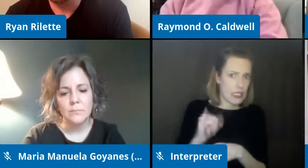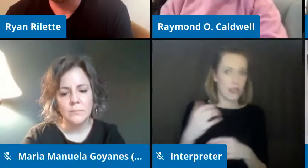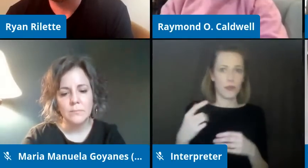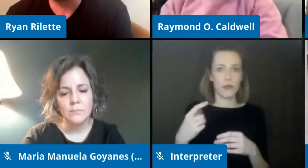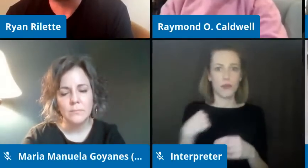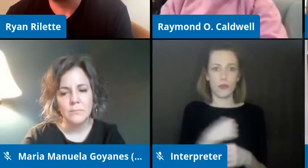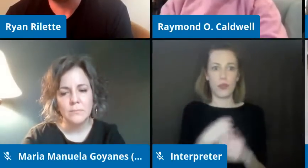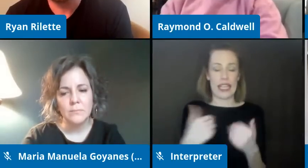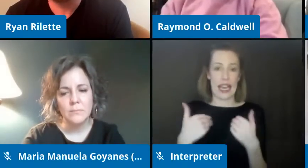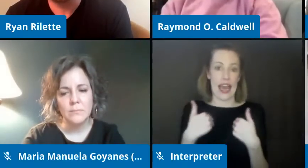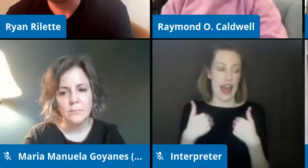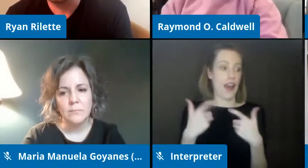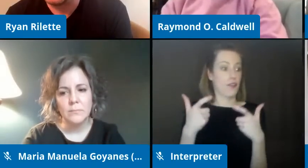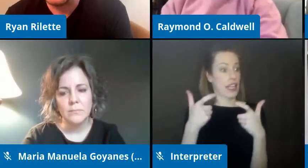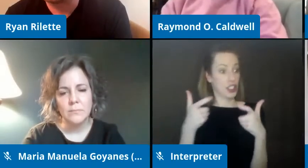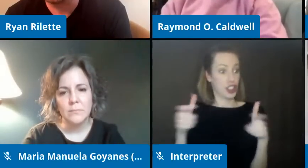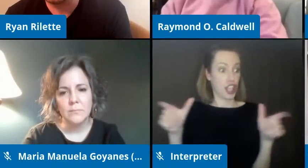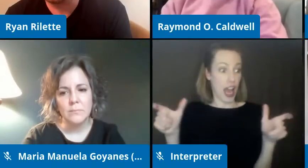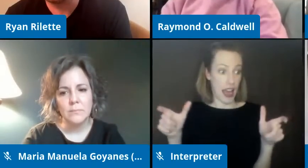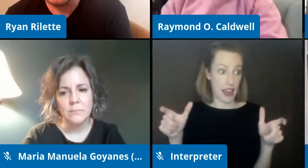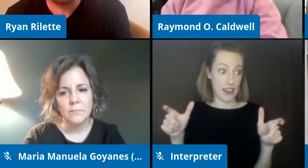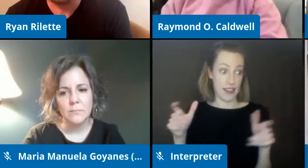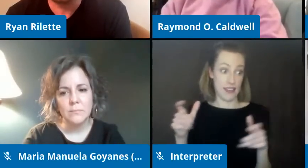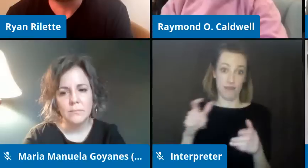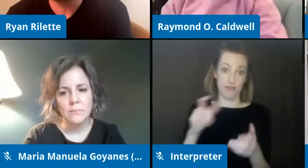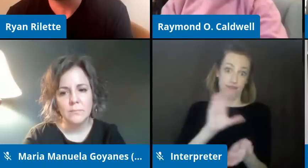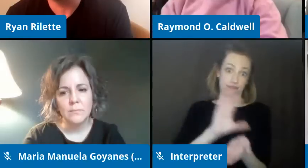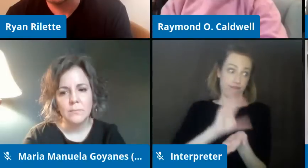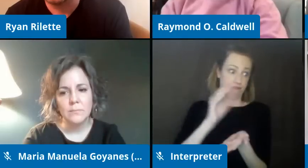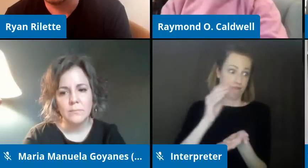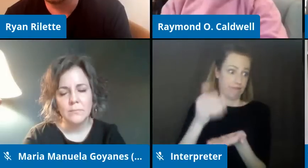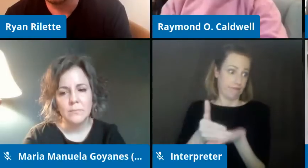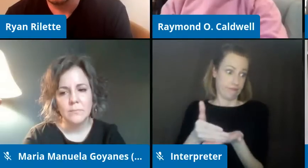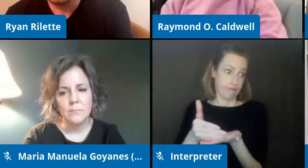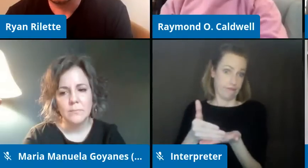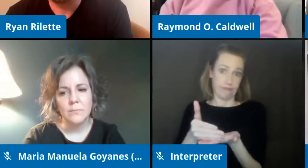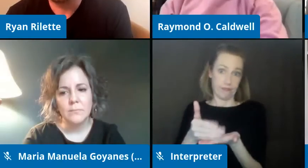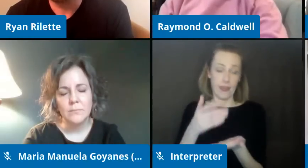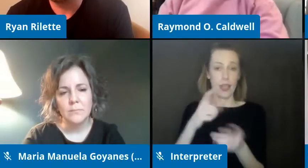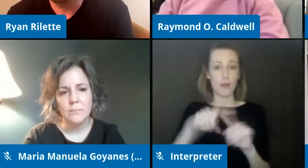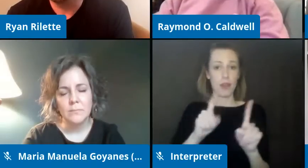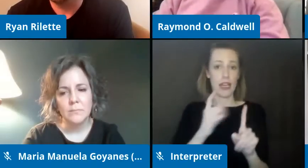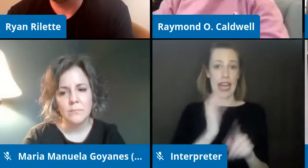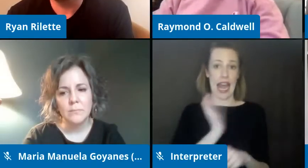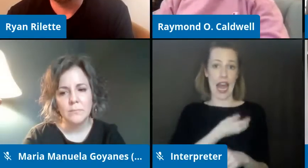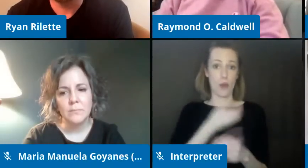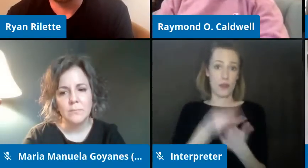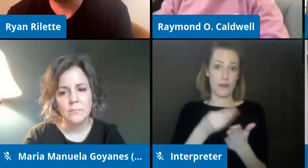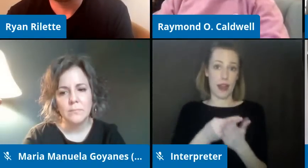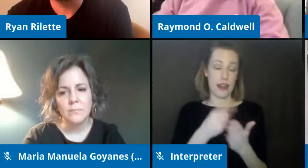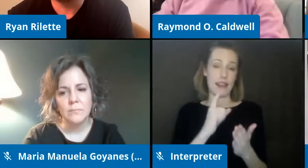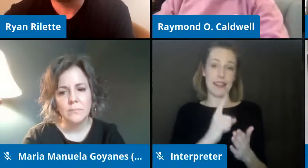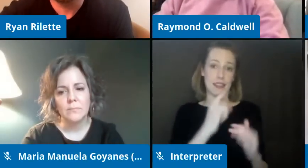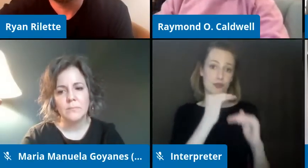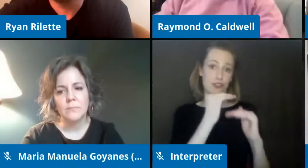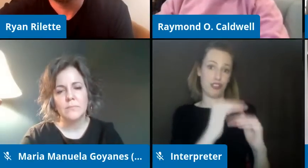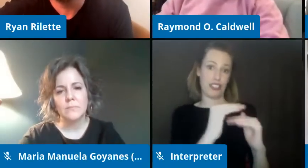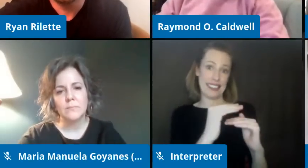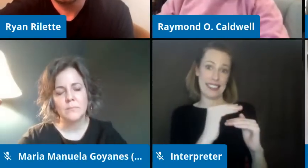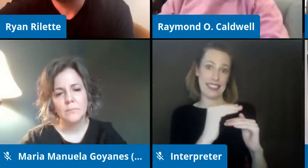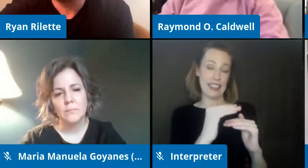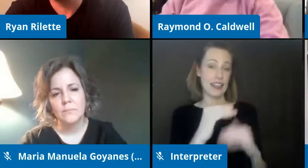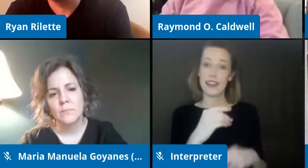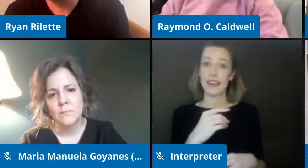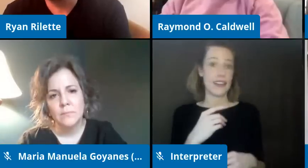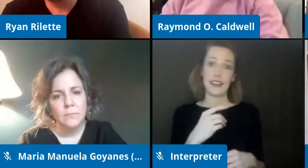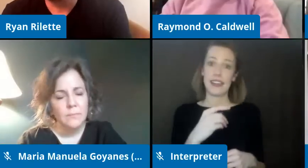endowment, which in a situation like this does not actually help. It's restricted dollars. And I think, you know, more and more what we're going to be looking to